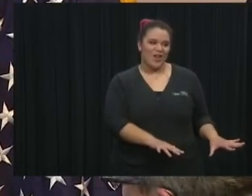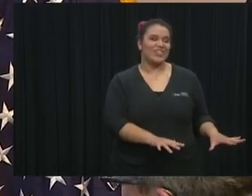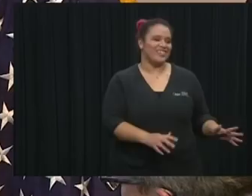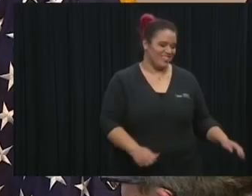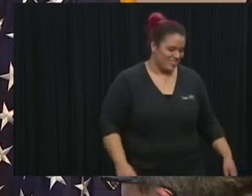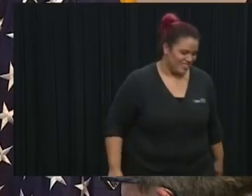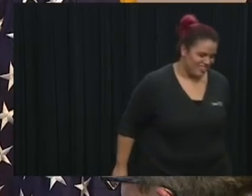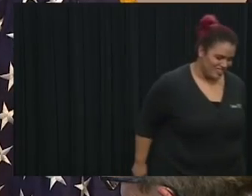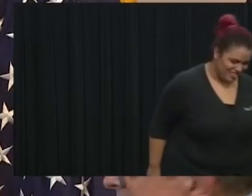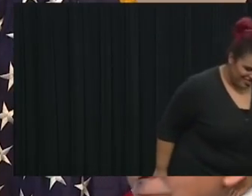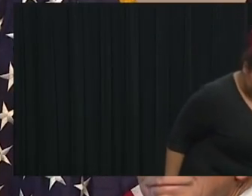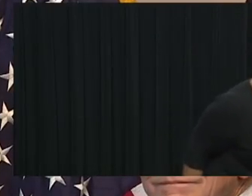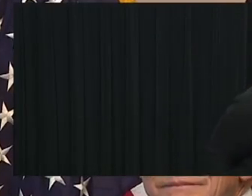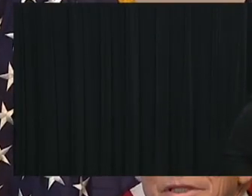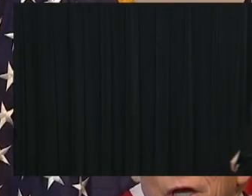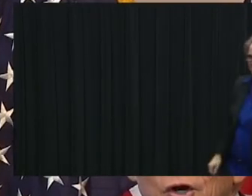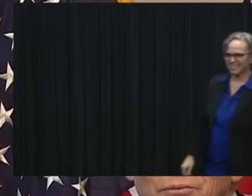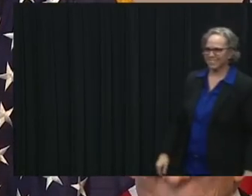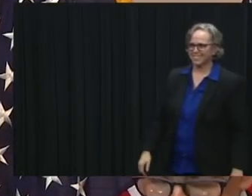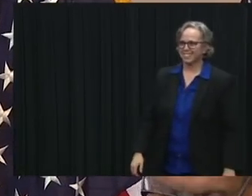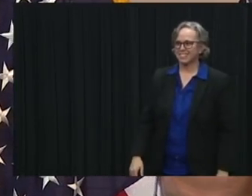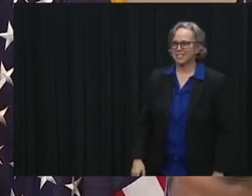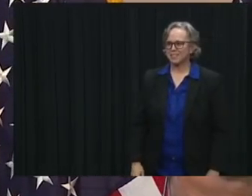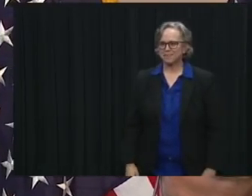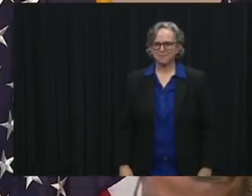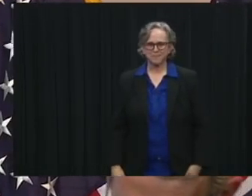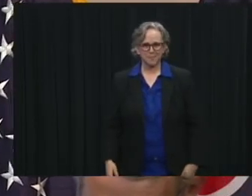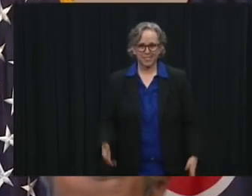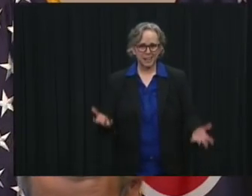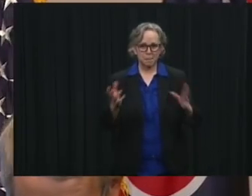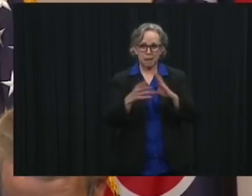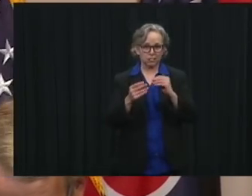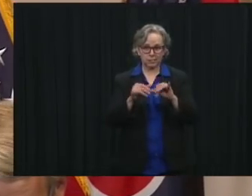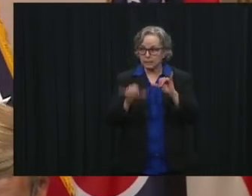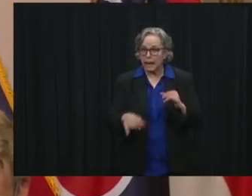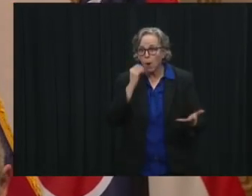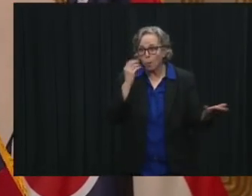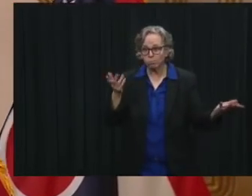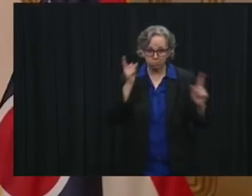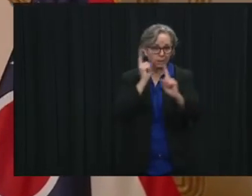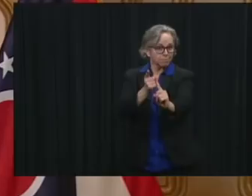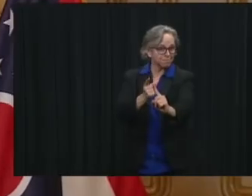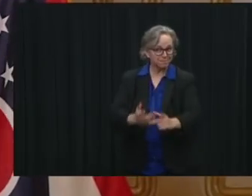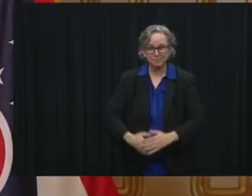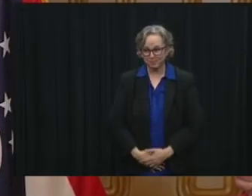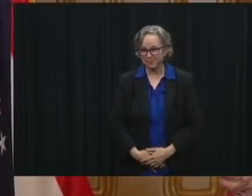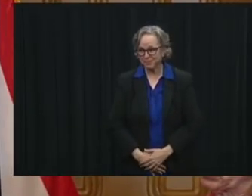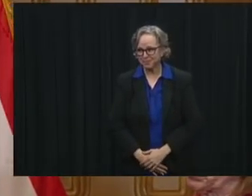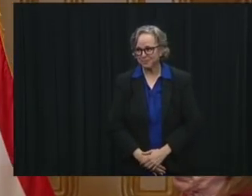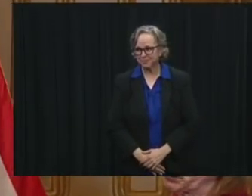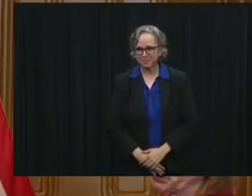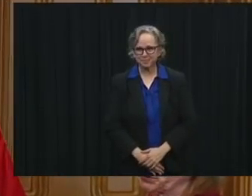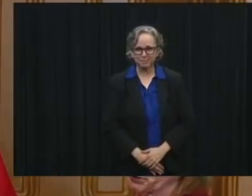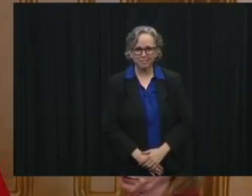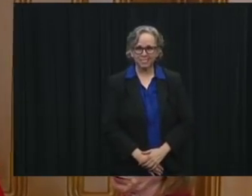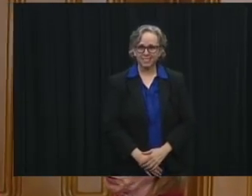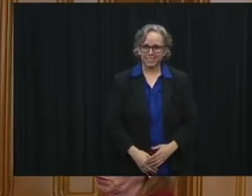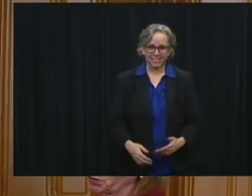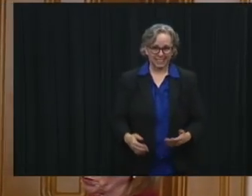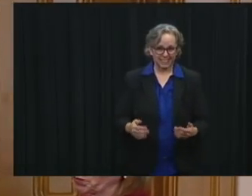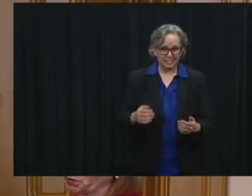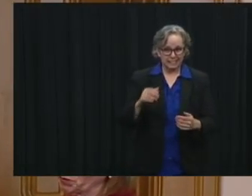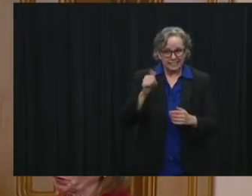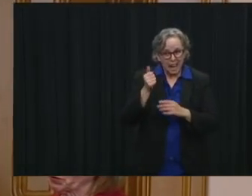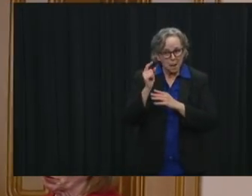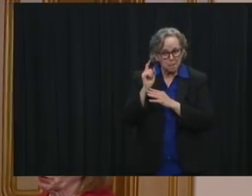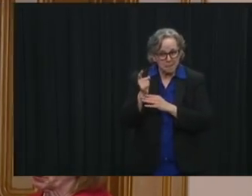down. Stay at home is the message. All right. It had 95,000 views in 10 minutes.